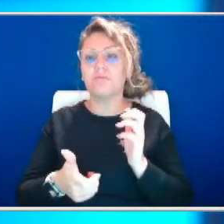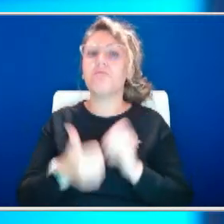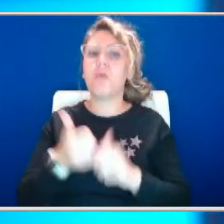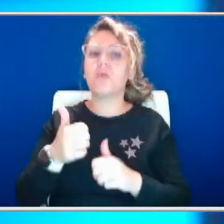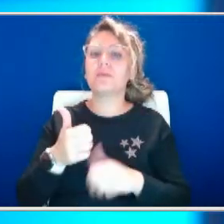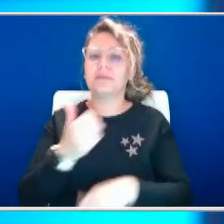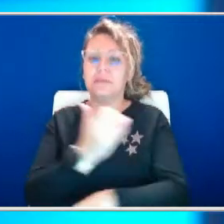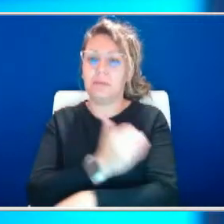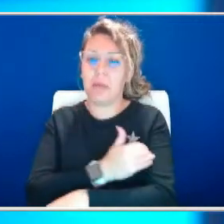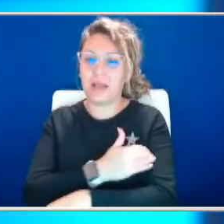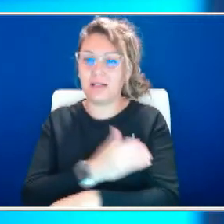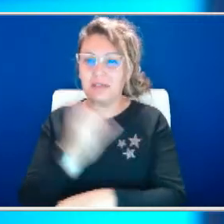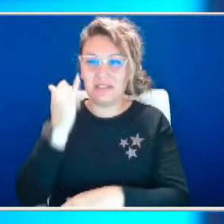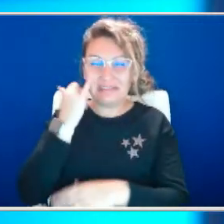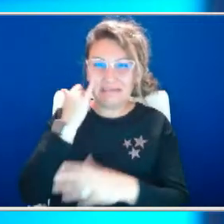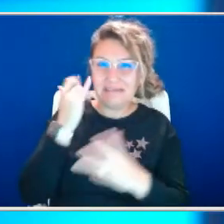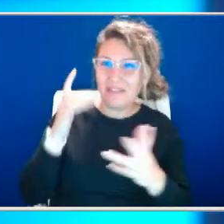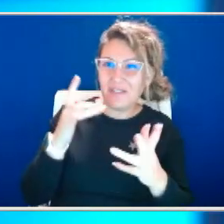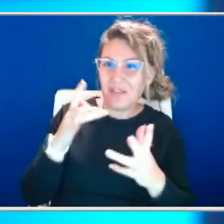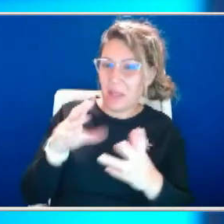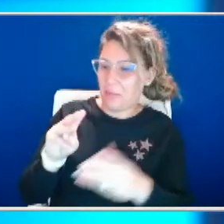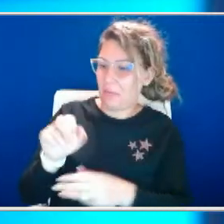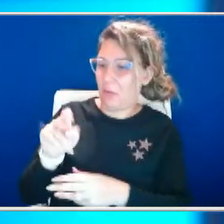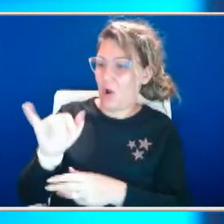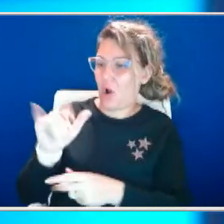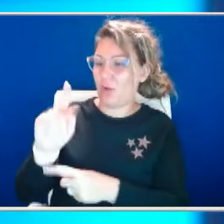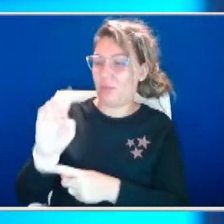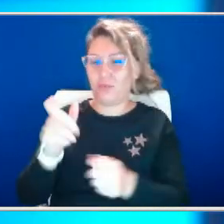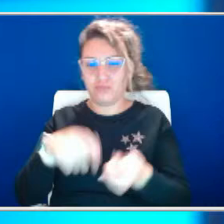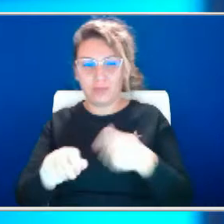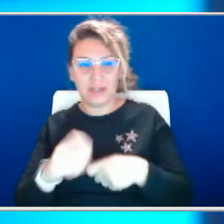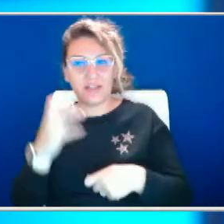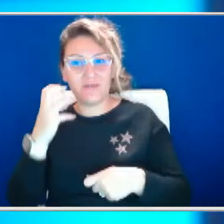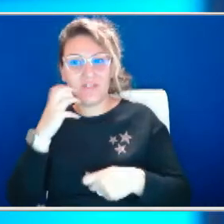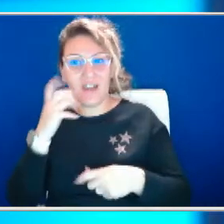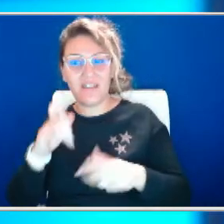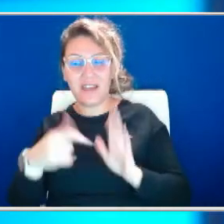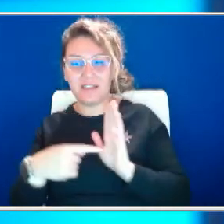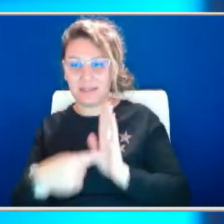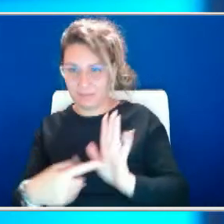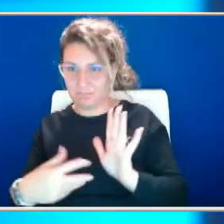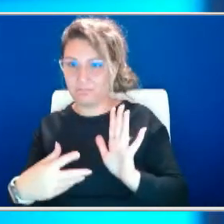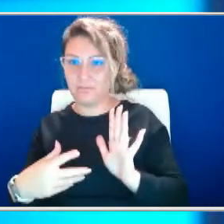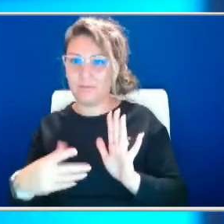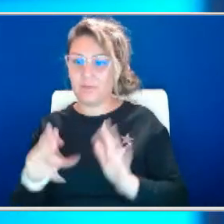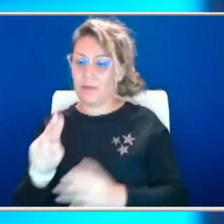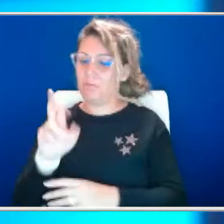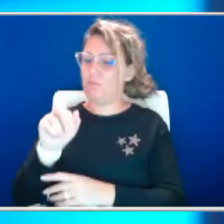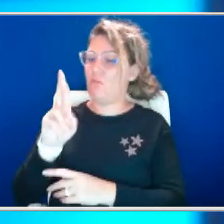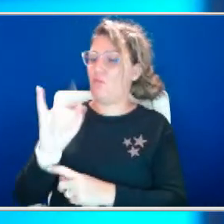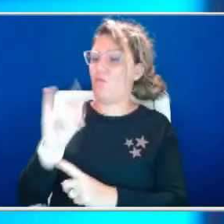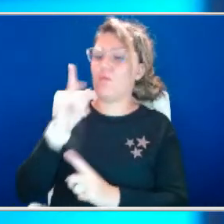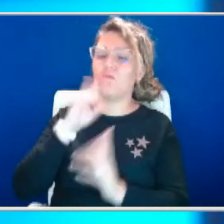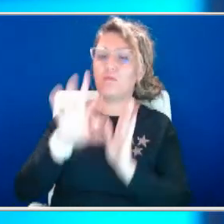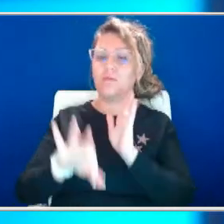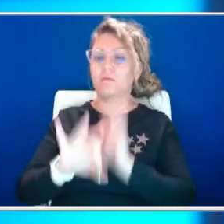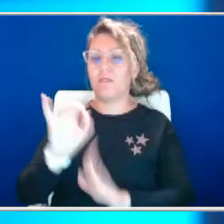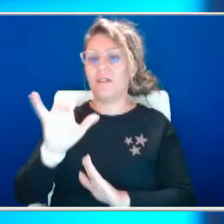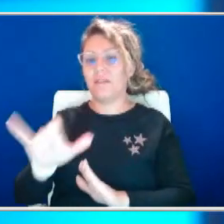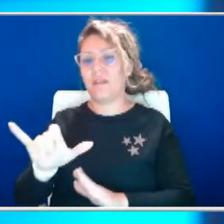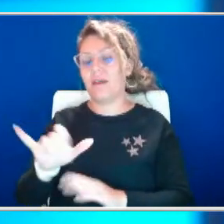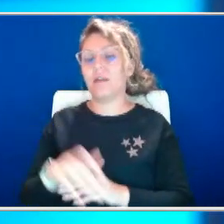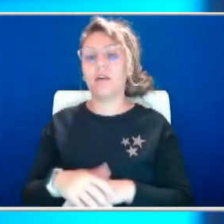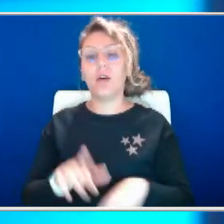that muscle, we see the muscle being replaced by fat, that's a sign, that's a MRI finding of this multifidus atrophy. There's also